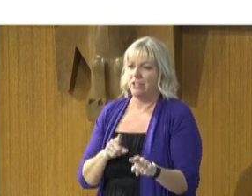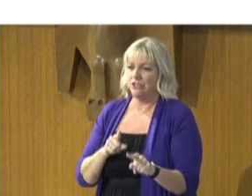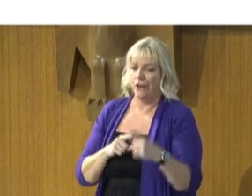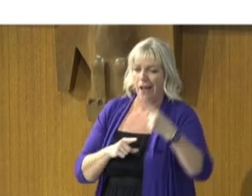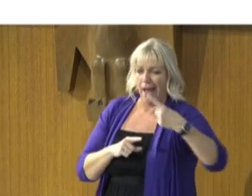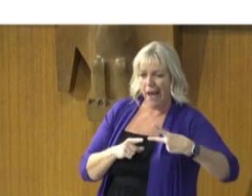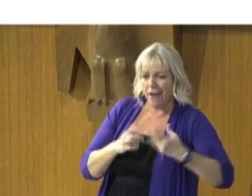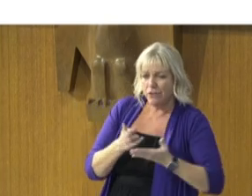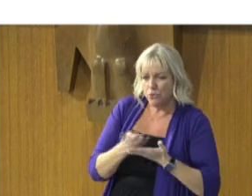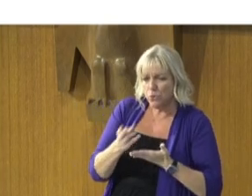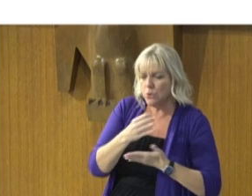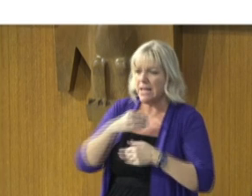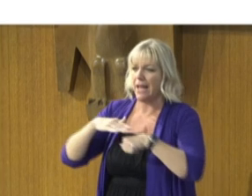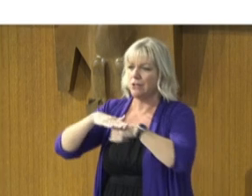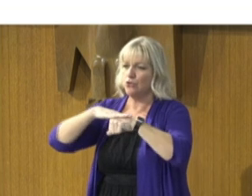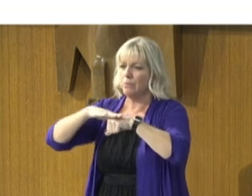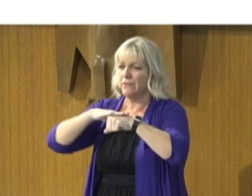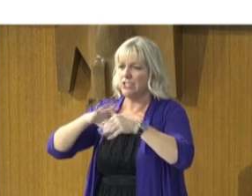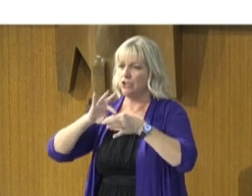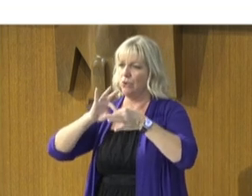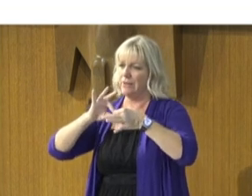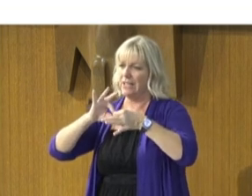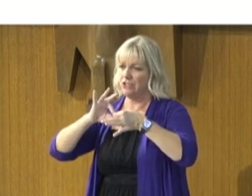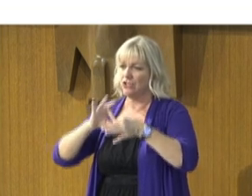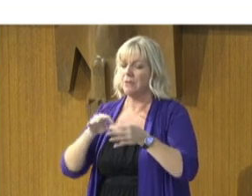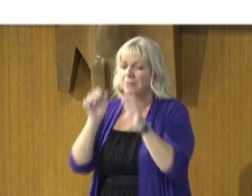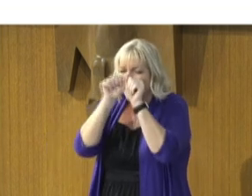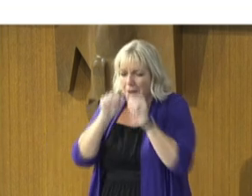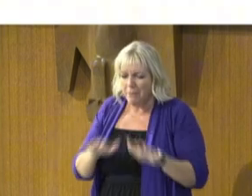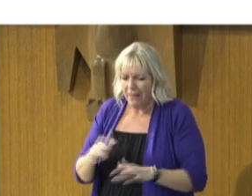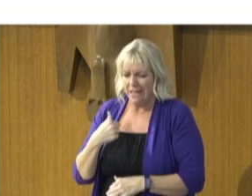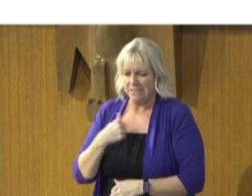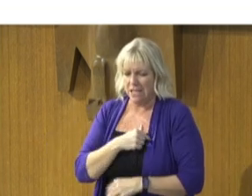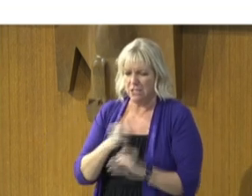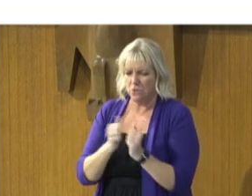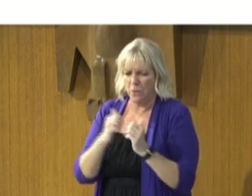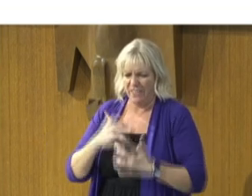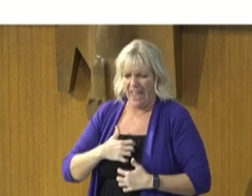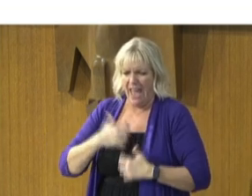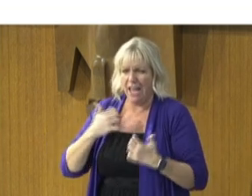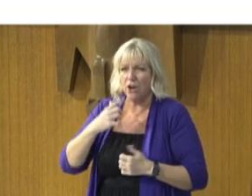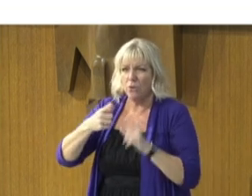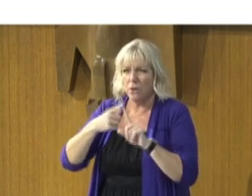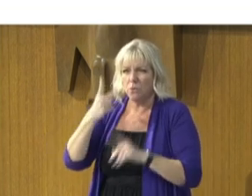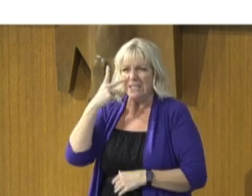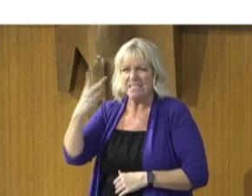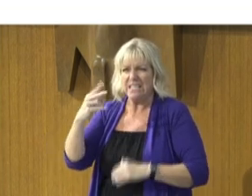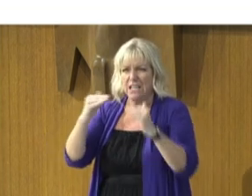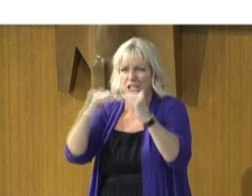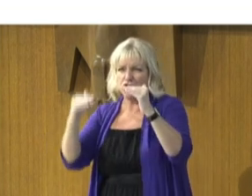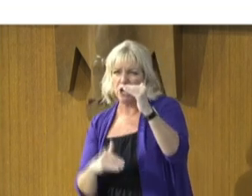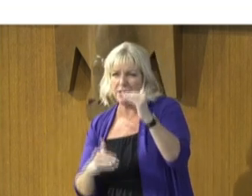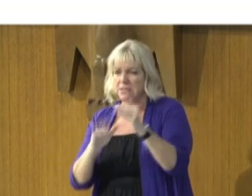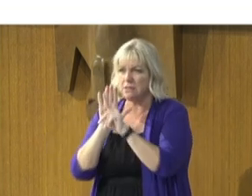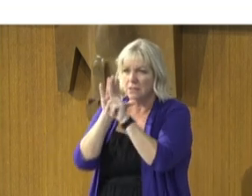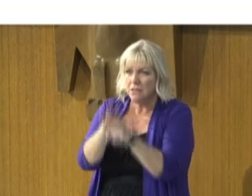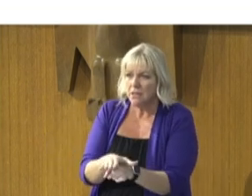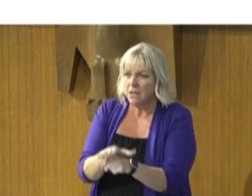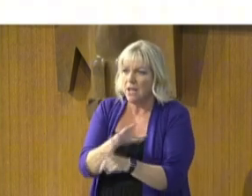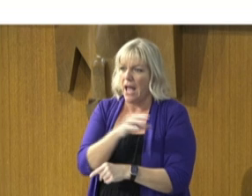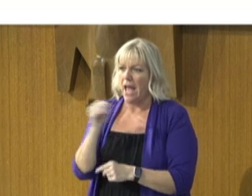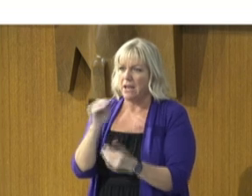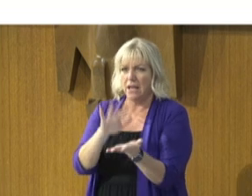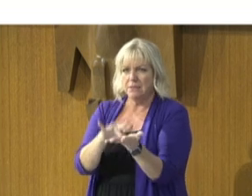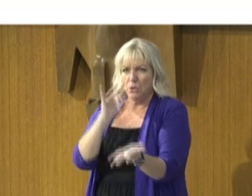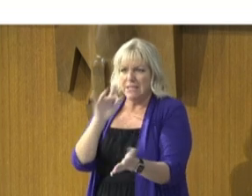and superficial relationships. Bless us with anger at injustice, oppression, and